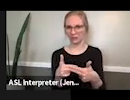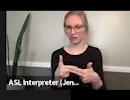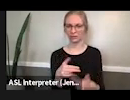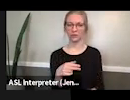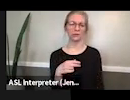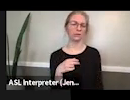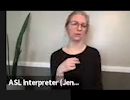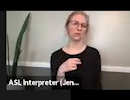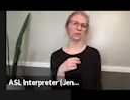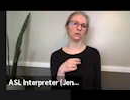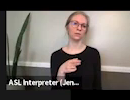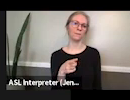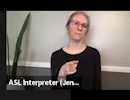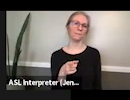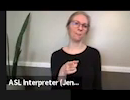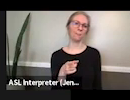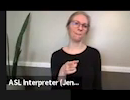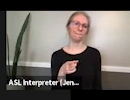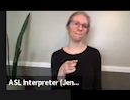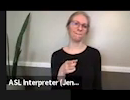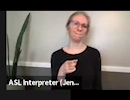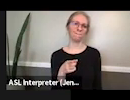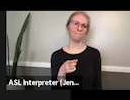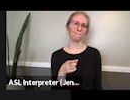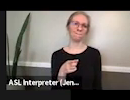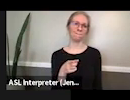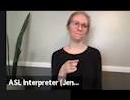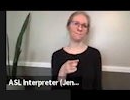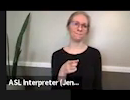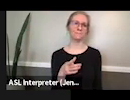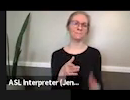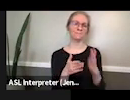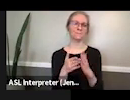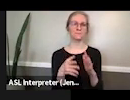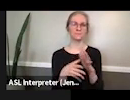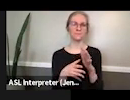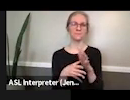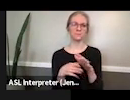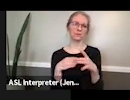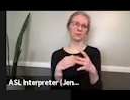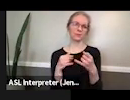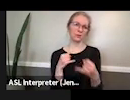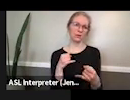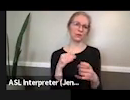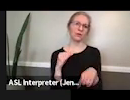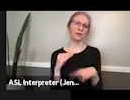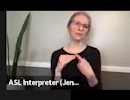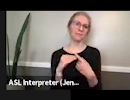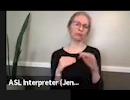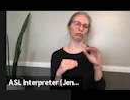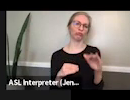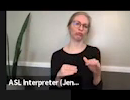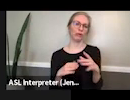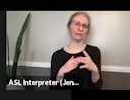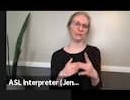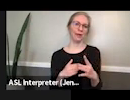these primary guidelines about child-guided